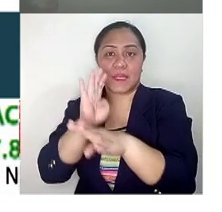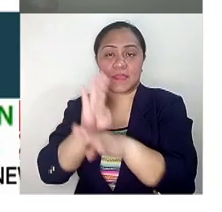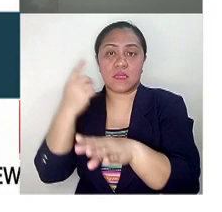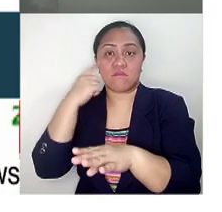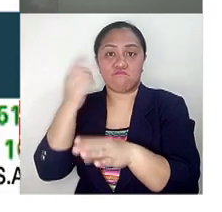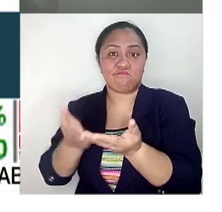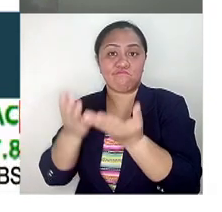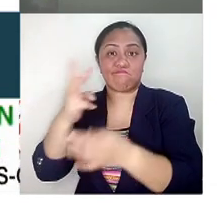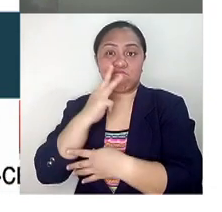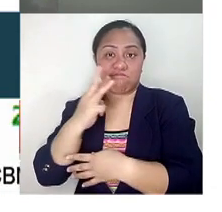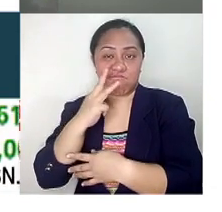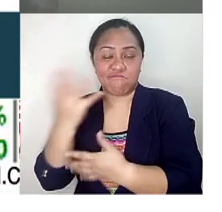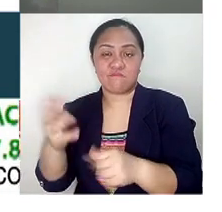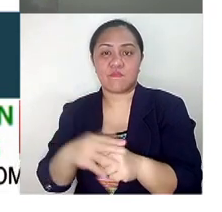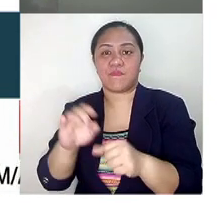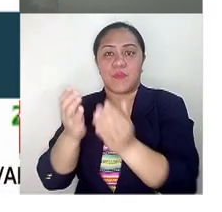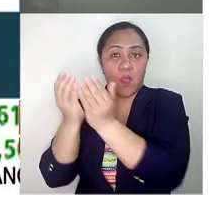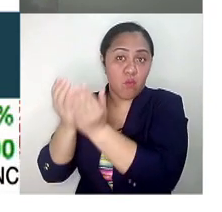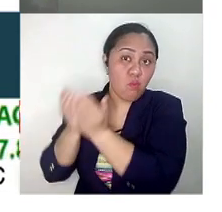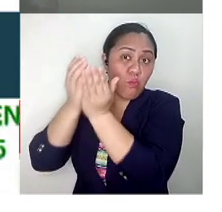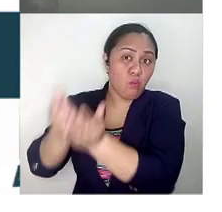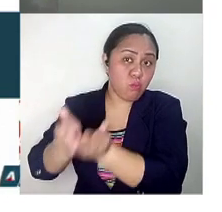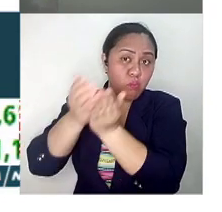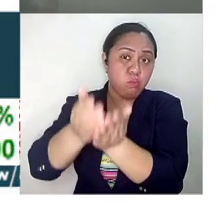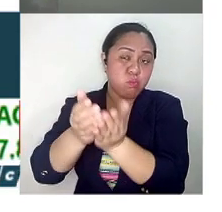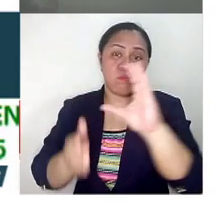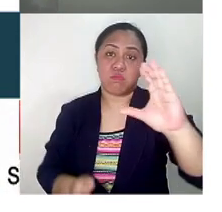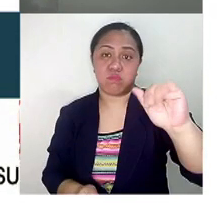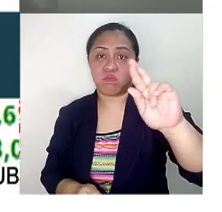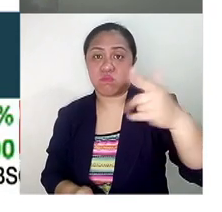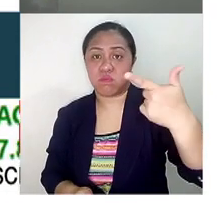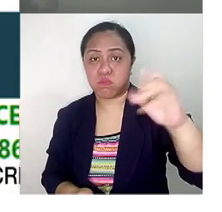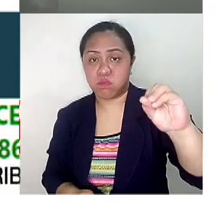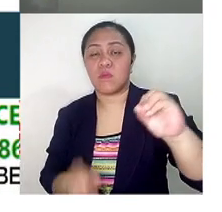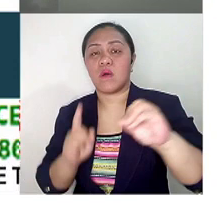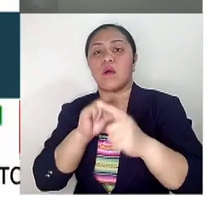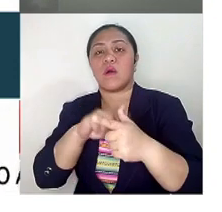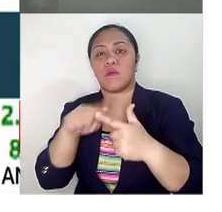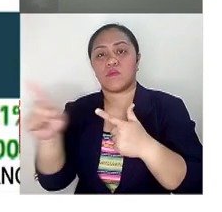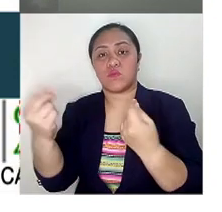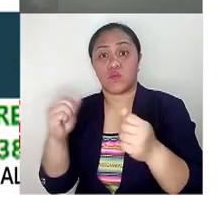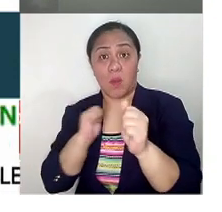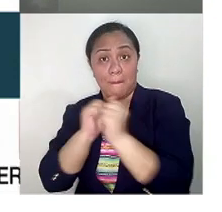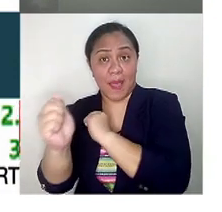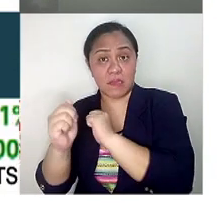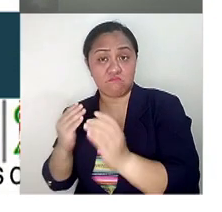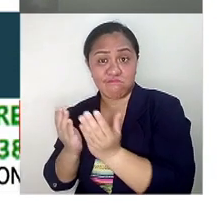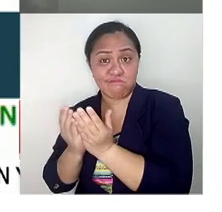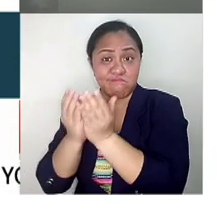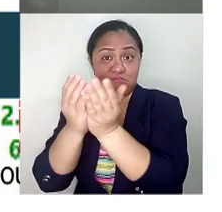everything from cargo to even their own military vessels, their capability to move across this area, is the one that